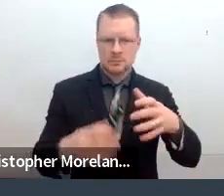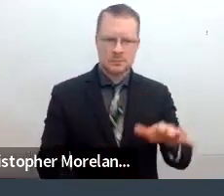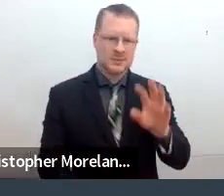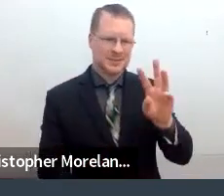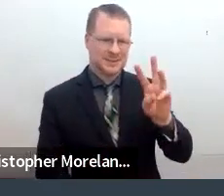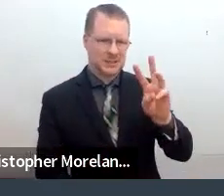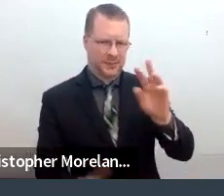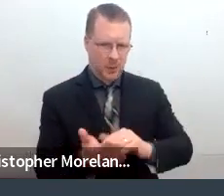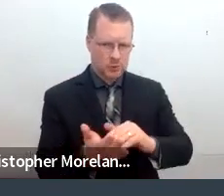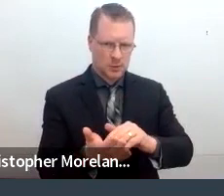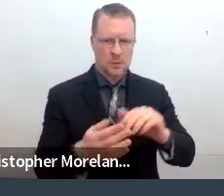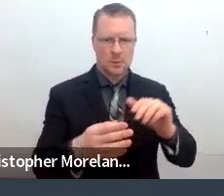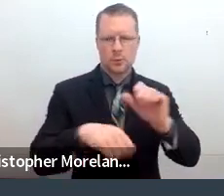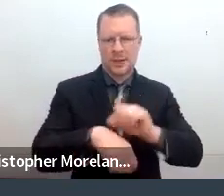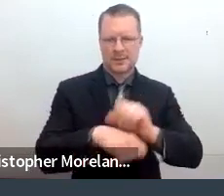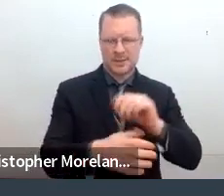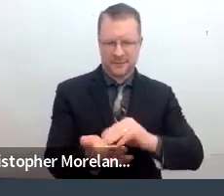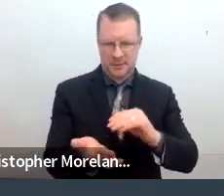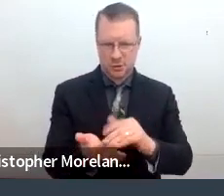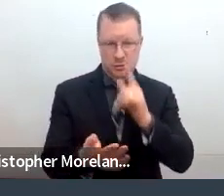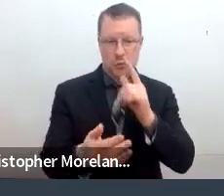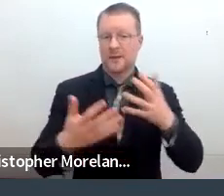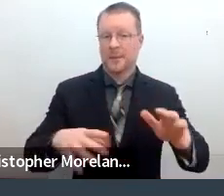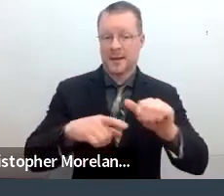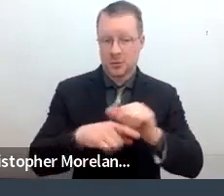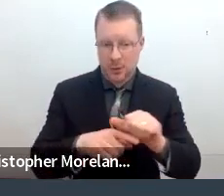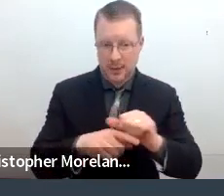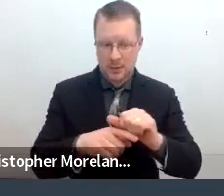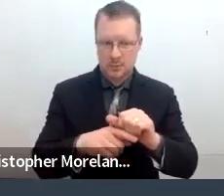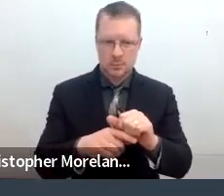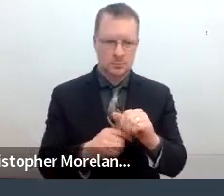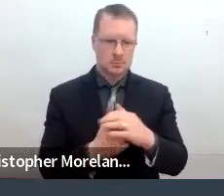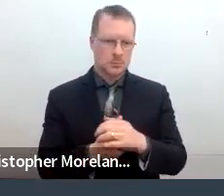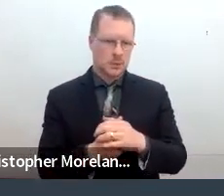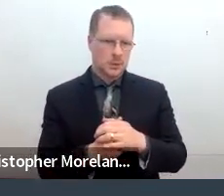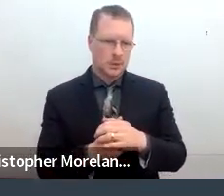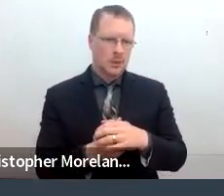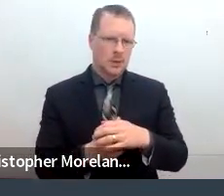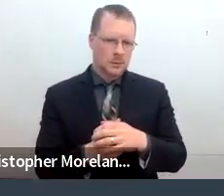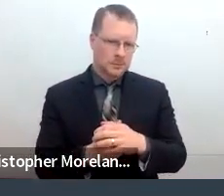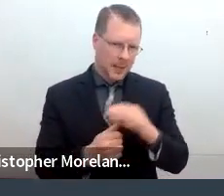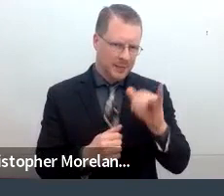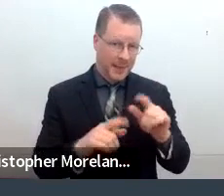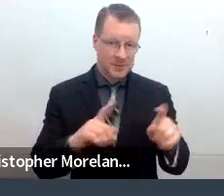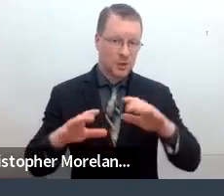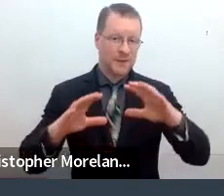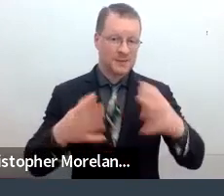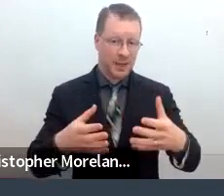That sample group is approximately 6,000 practicing physicians who have completed